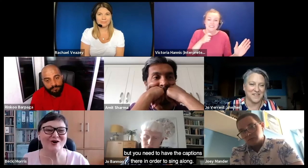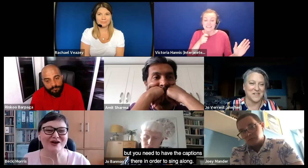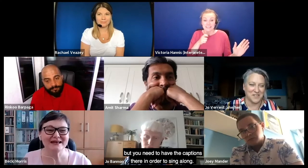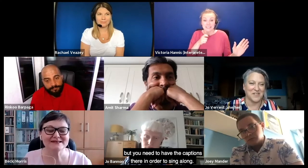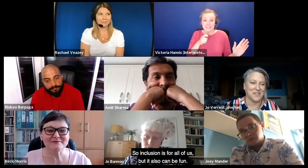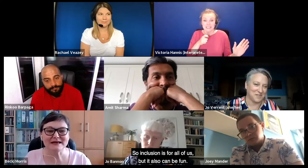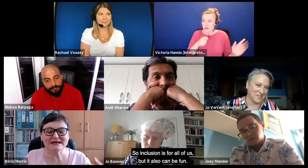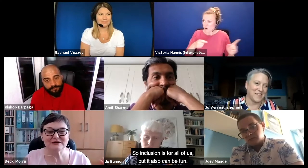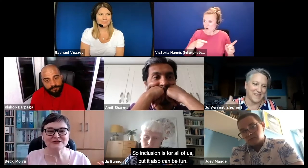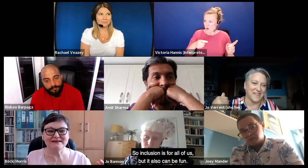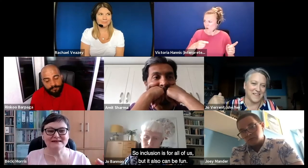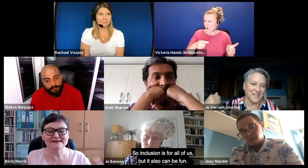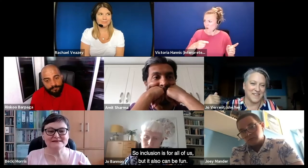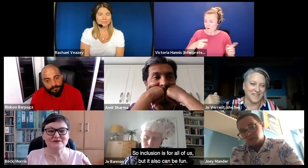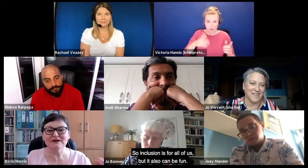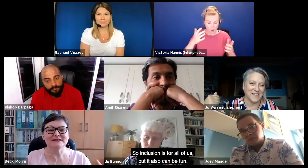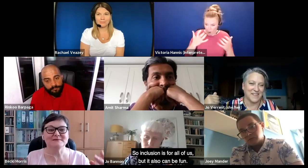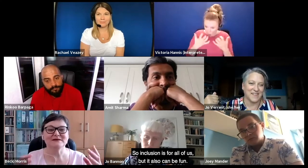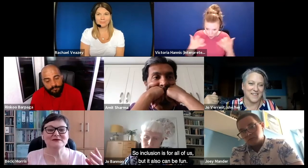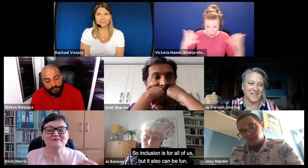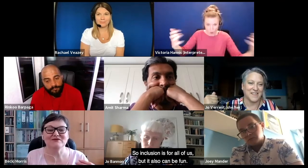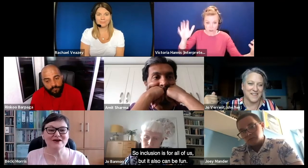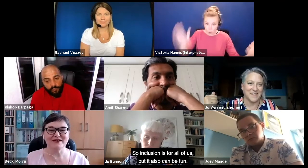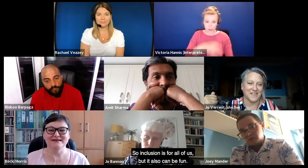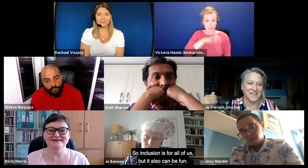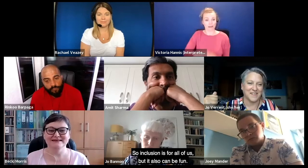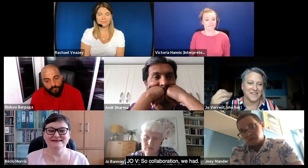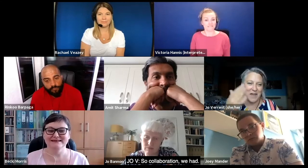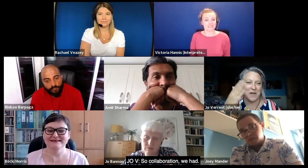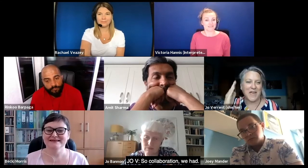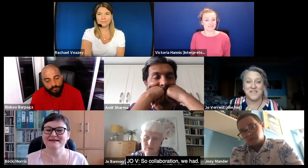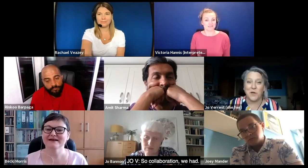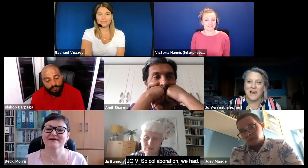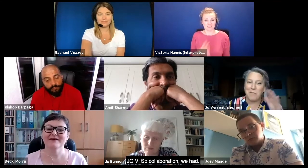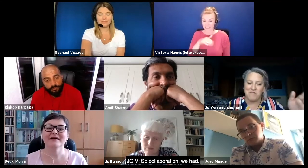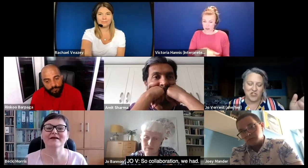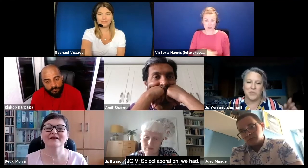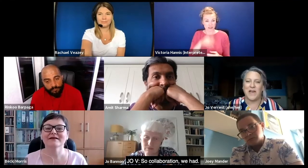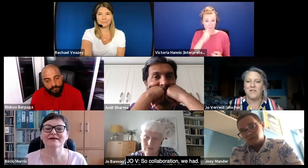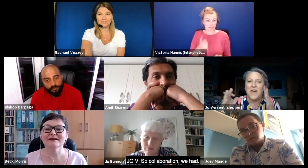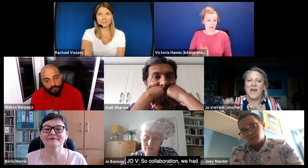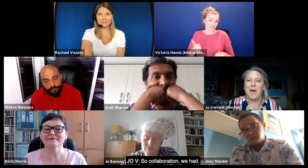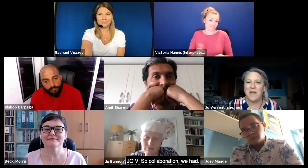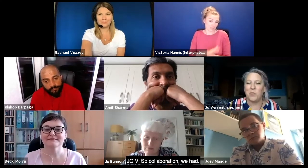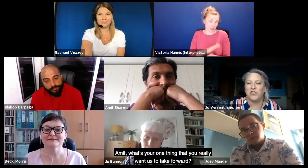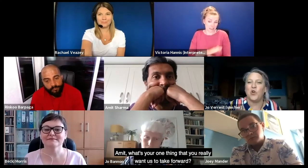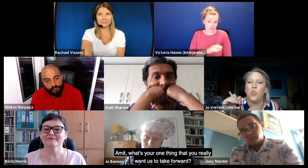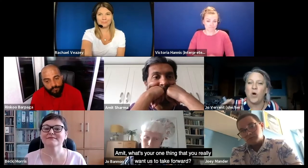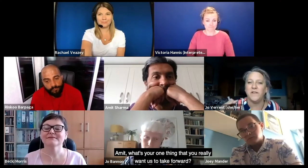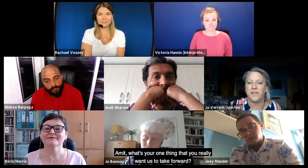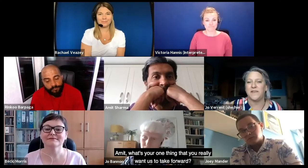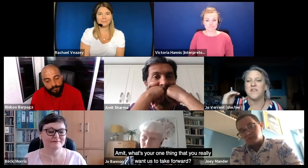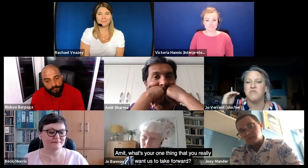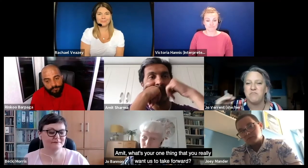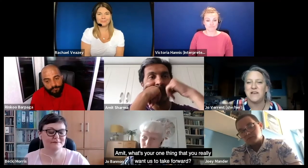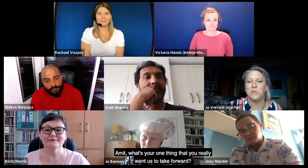sing along. So inclusion is all of us, but it also can be fun. Okay, so collaboration we have. Amit, what's your